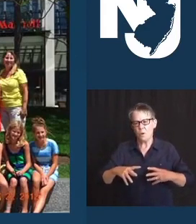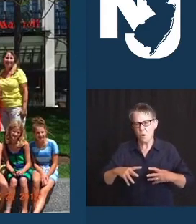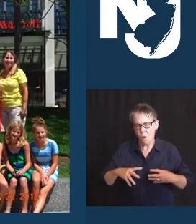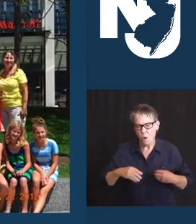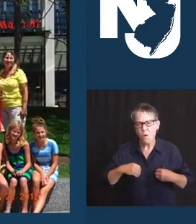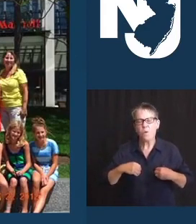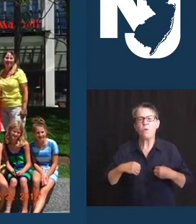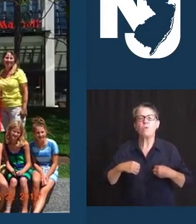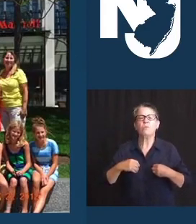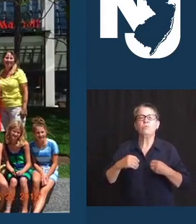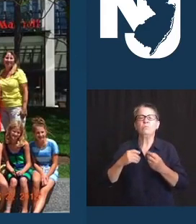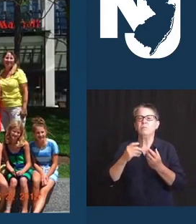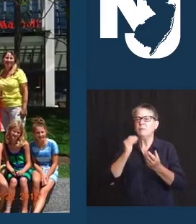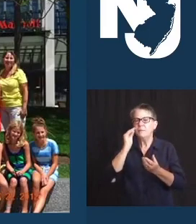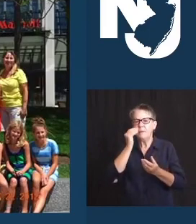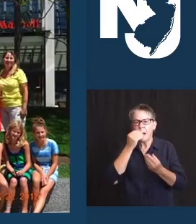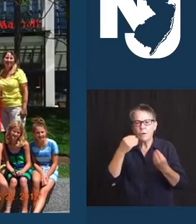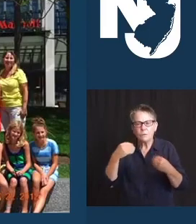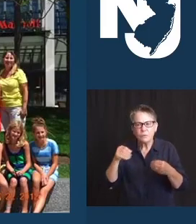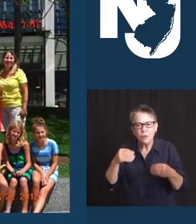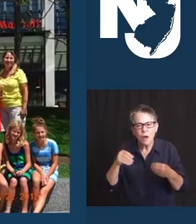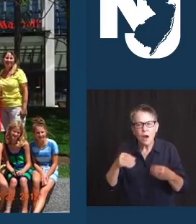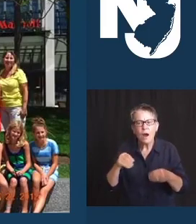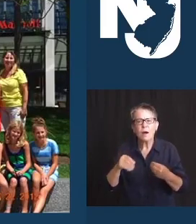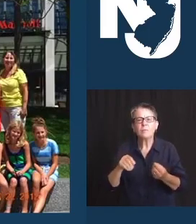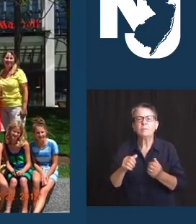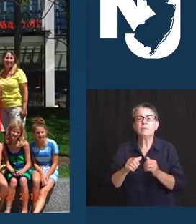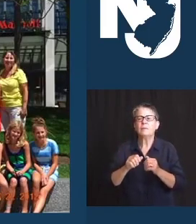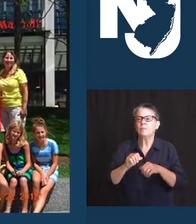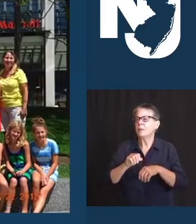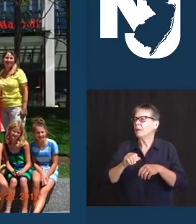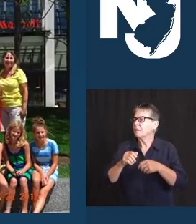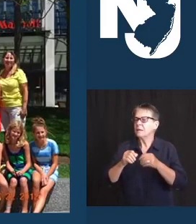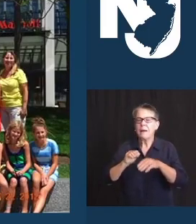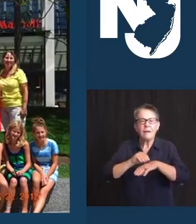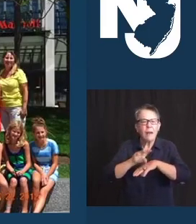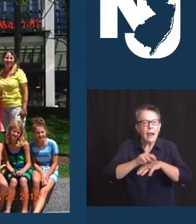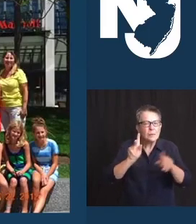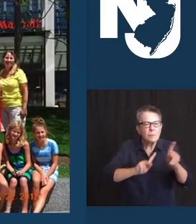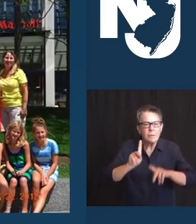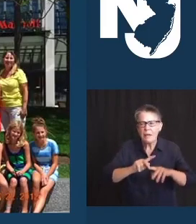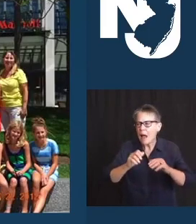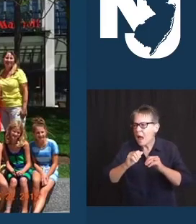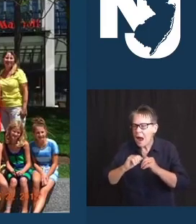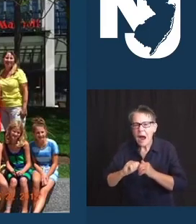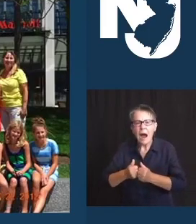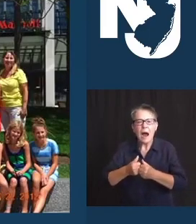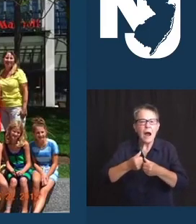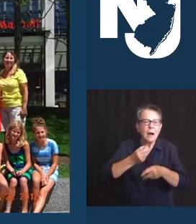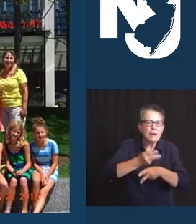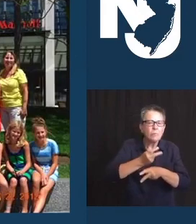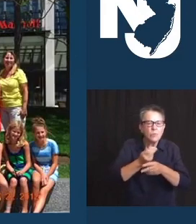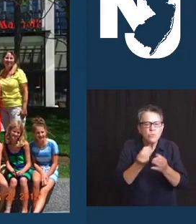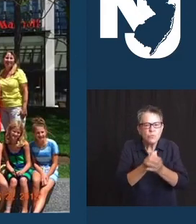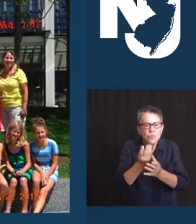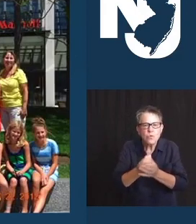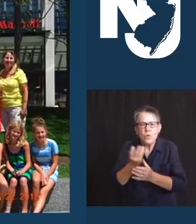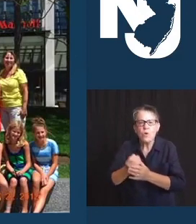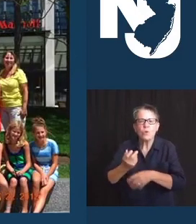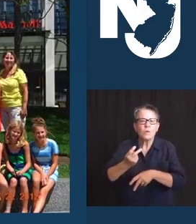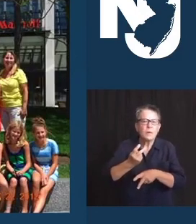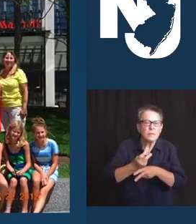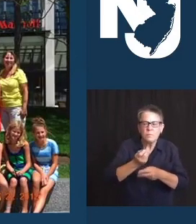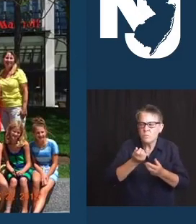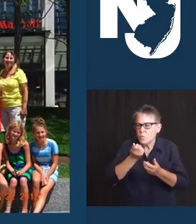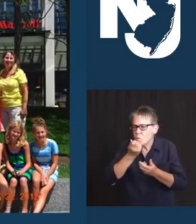involved with many local groups, including the West Caldwell Environmental Commission, which honored him last August by renaming the West Caldwell Community Gardens in